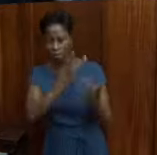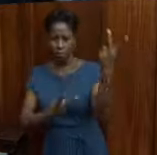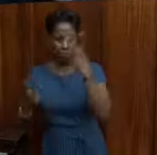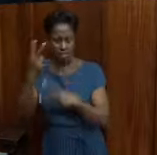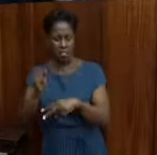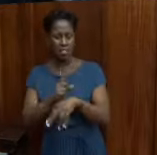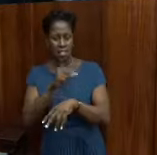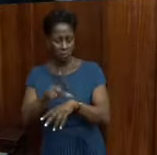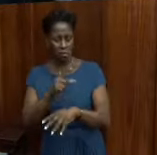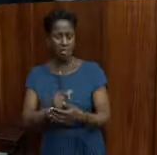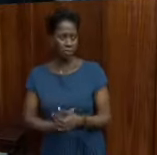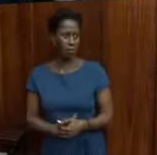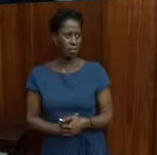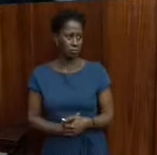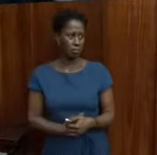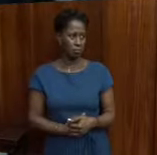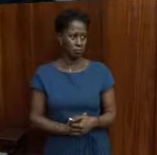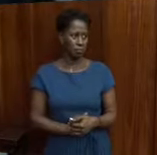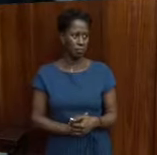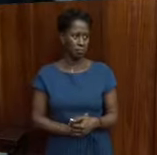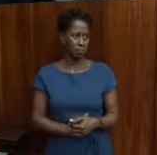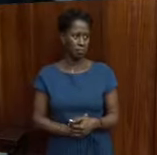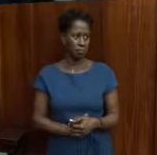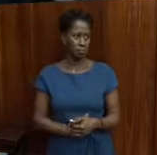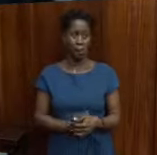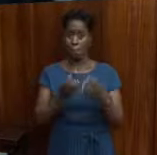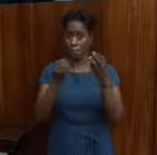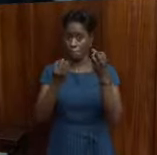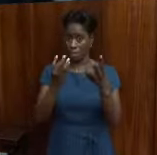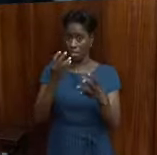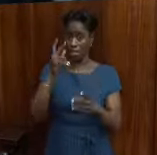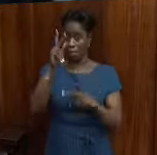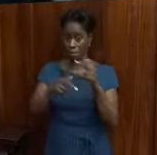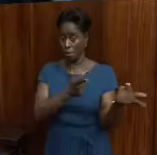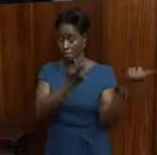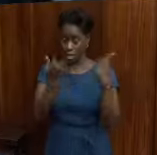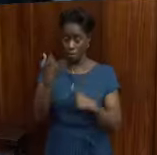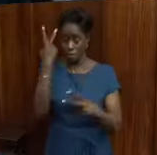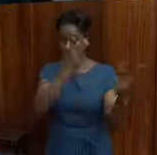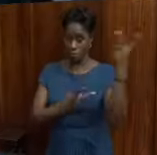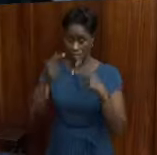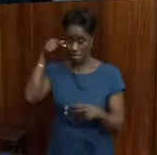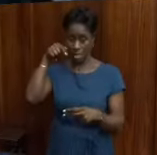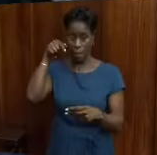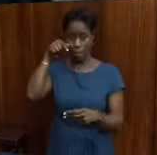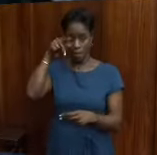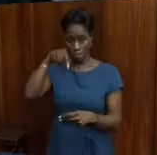32,110 visitors arrived in March 2022. An increase of